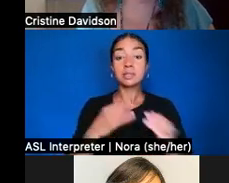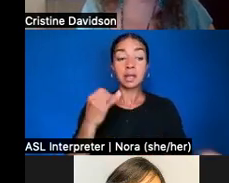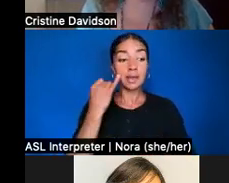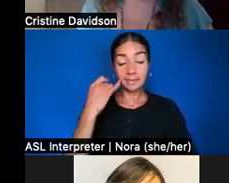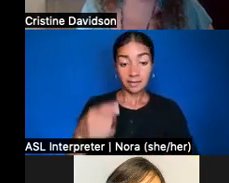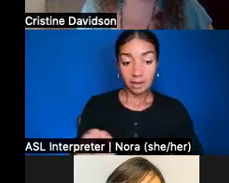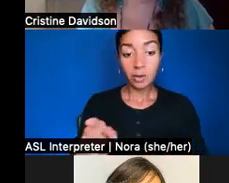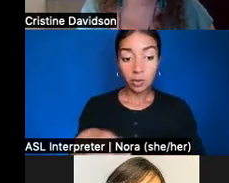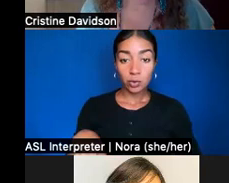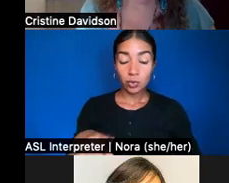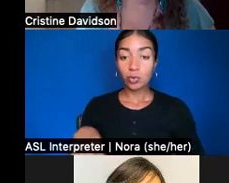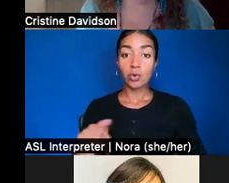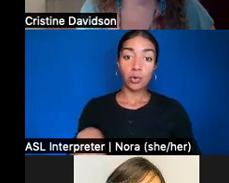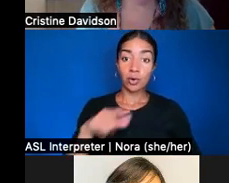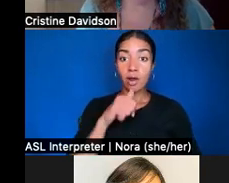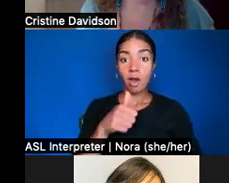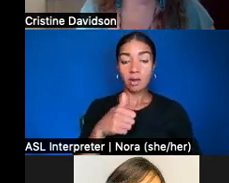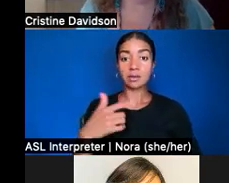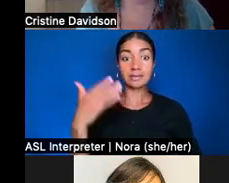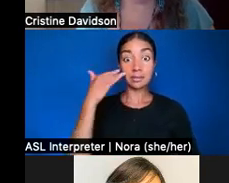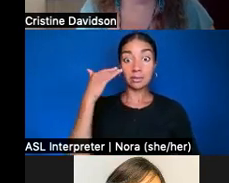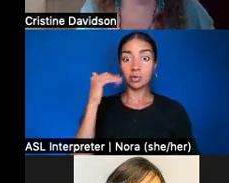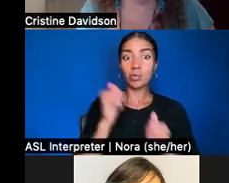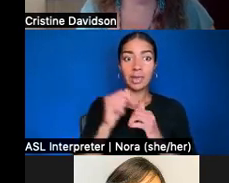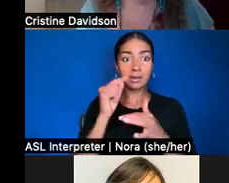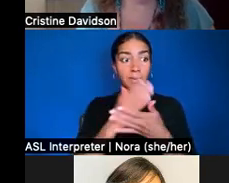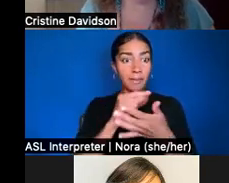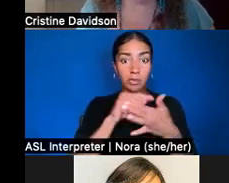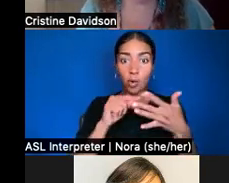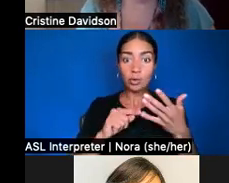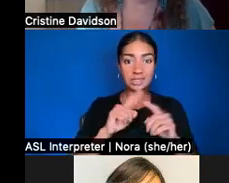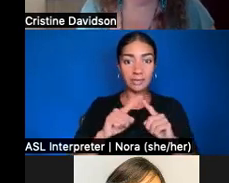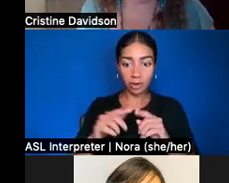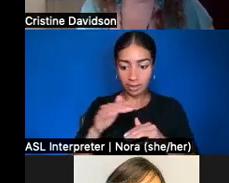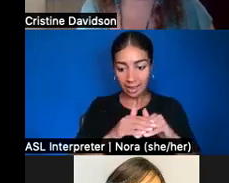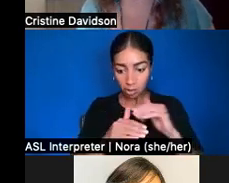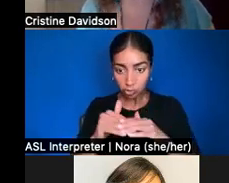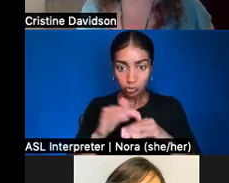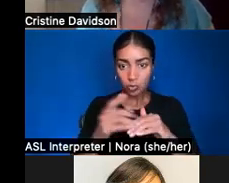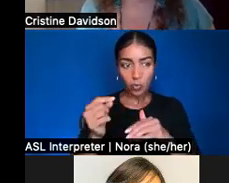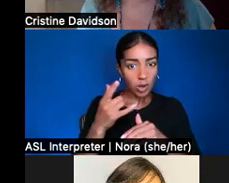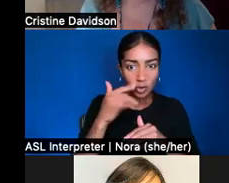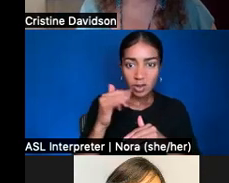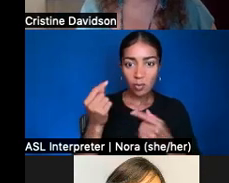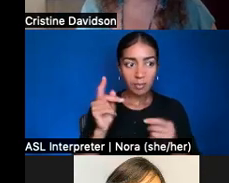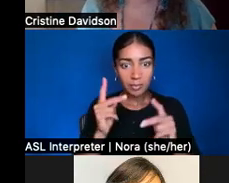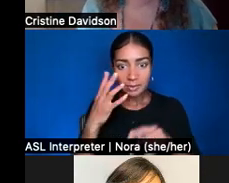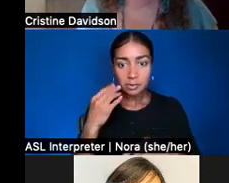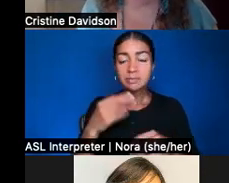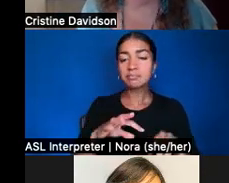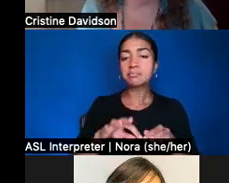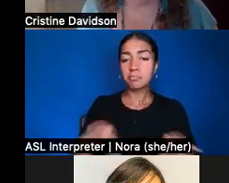layers that we experience, it's a good idea to get to know somebody who can help you understand those layers better,